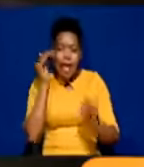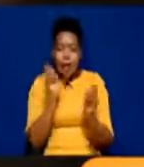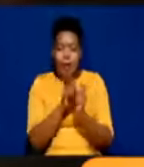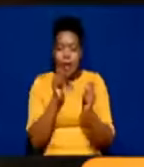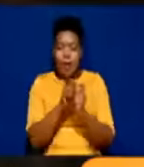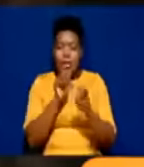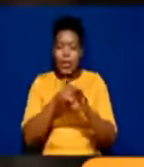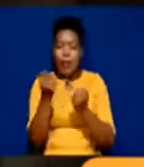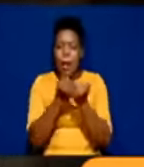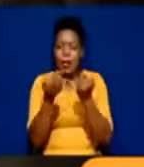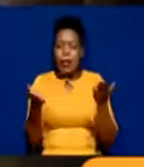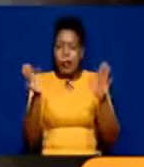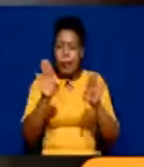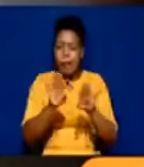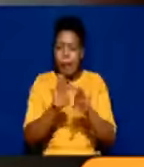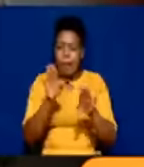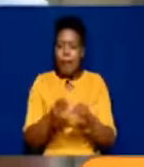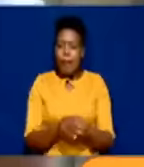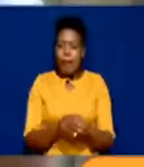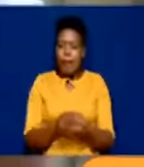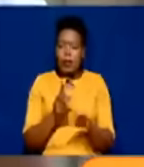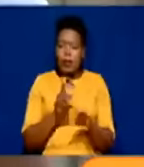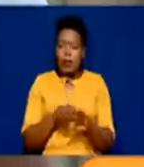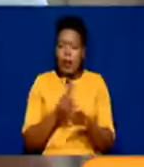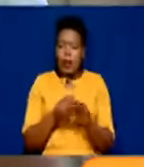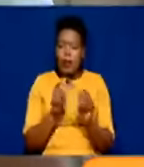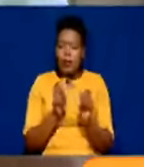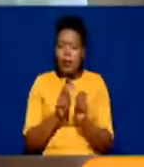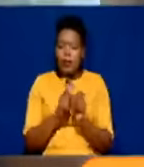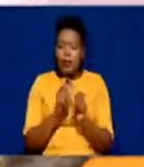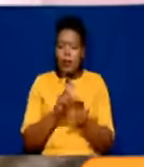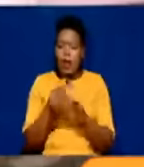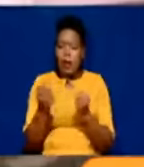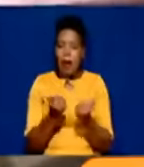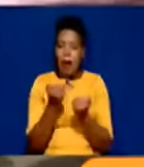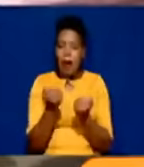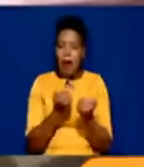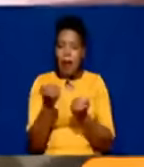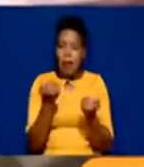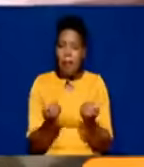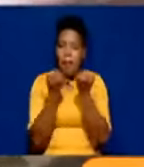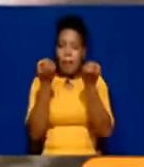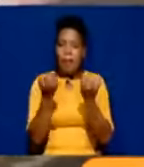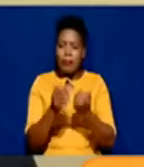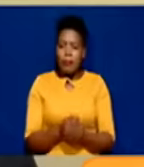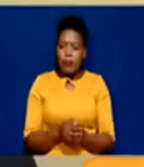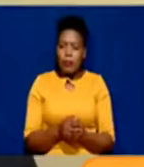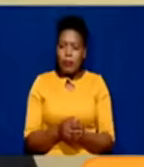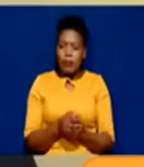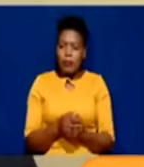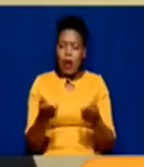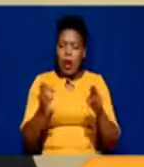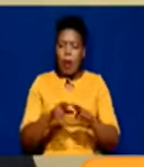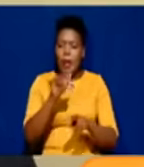head injury that was consistent with police report on the car accident. And this